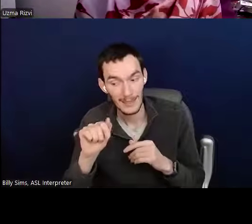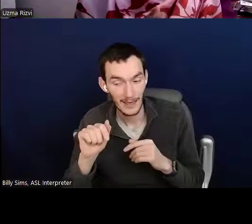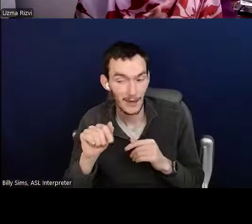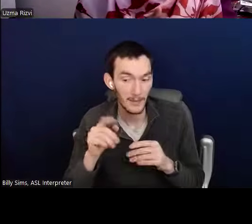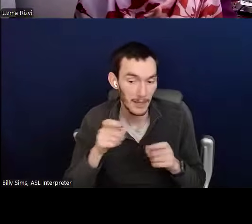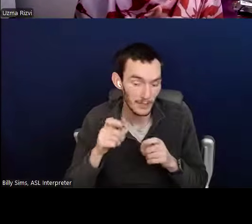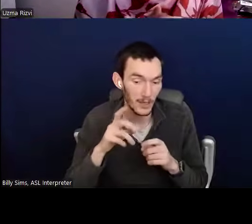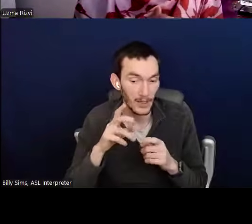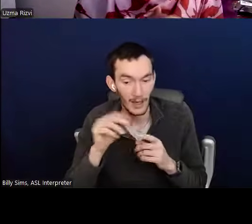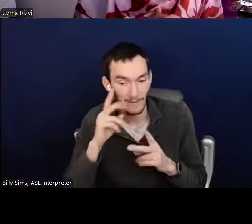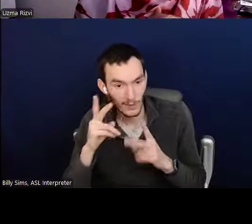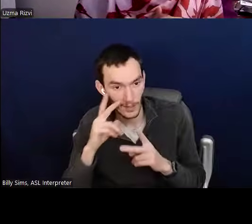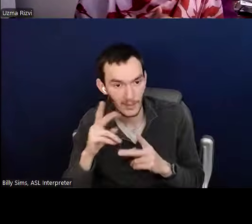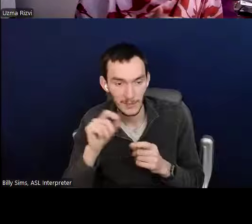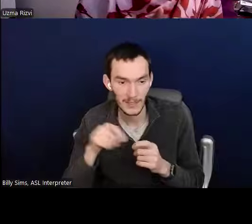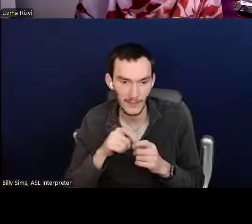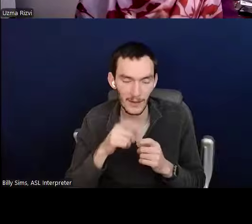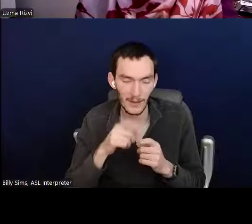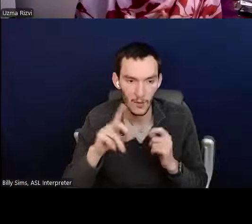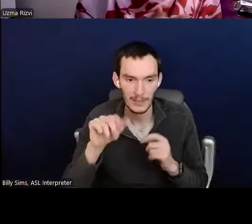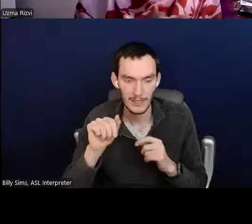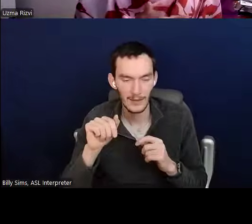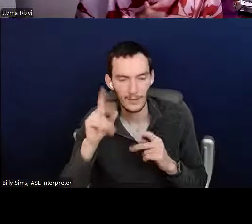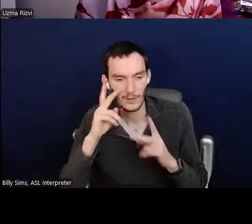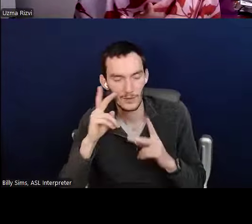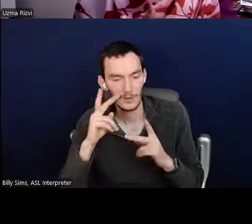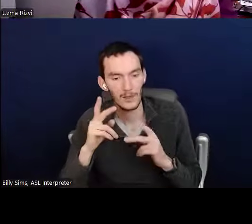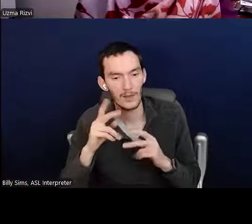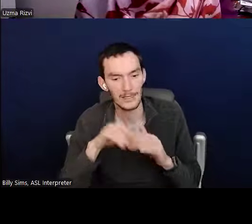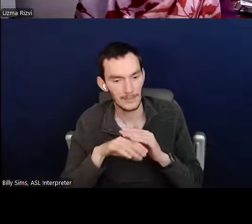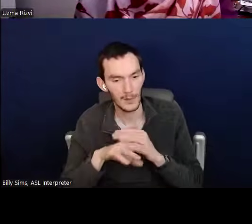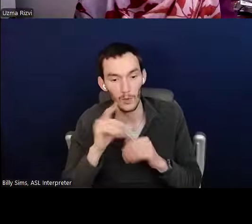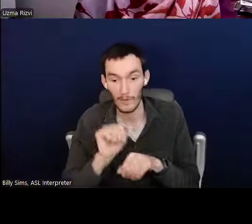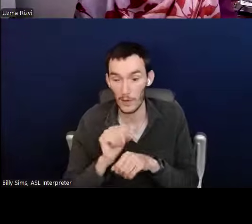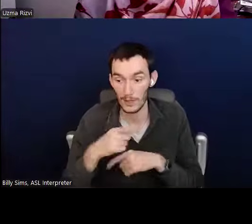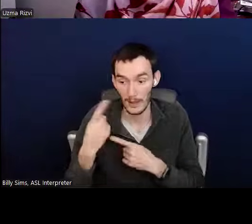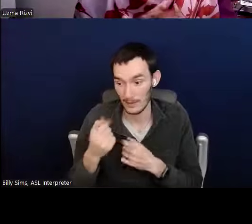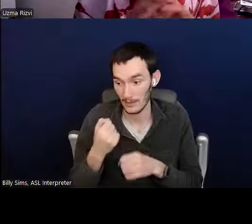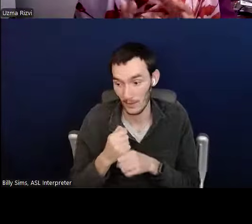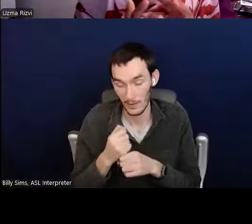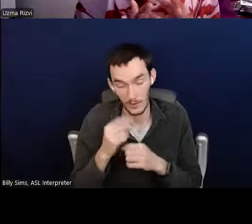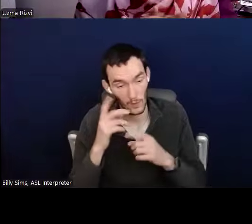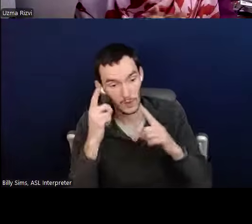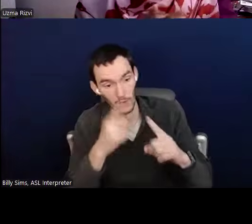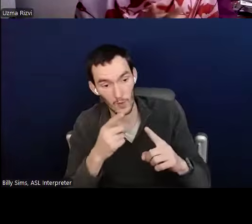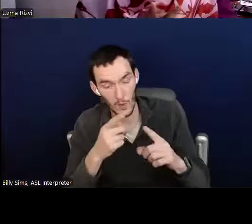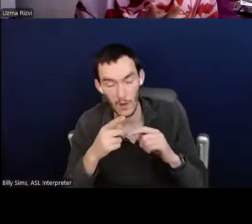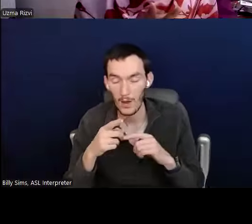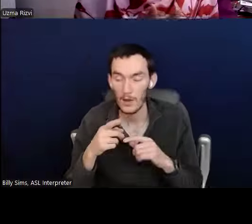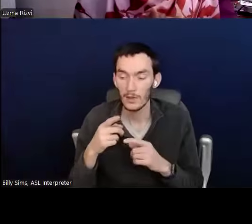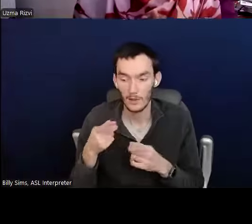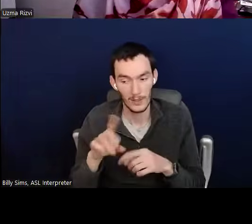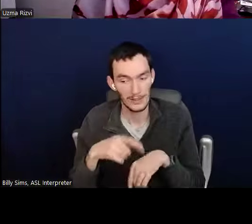and accessibility, specifically data accessibility, we have spent the last 6 years working towards that goal. Through this time, we have learned